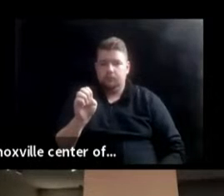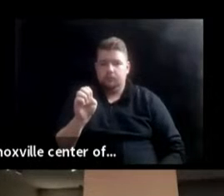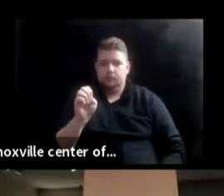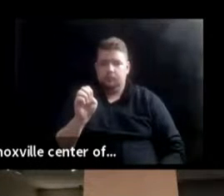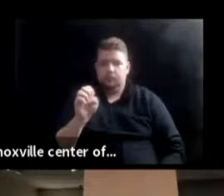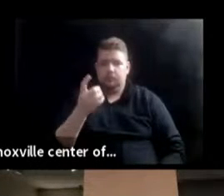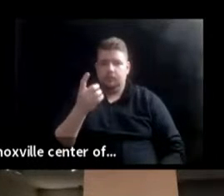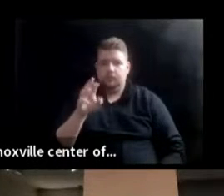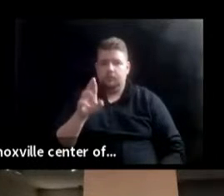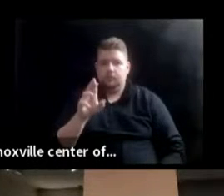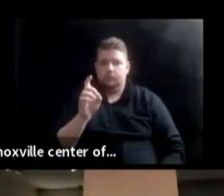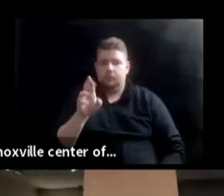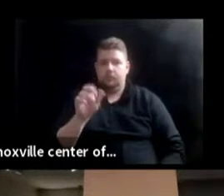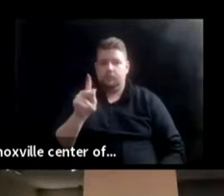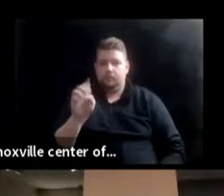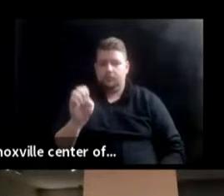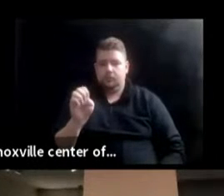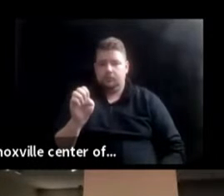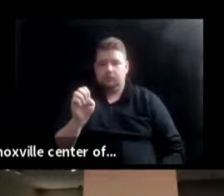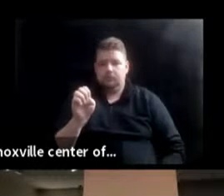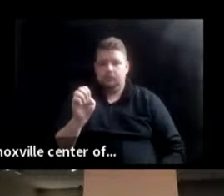Dr. Drake?